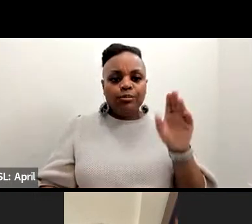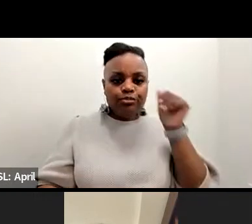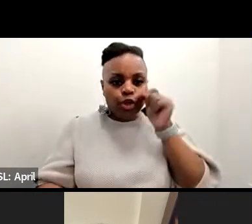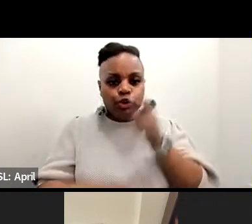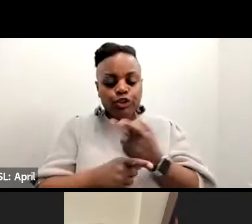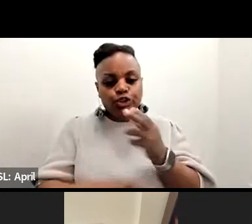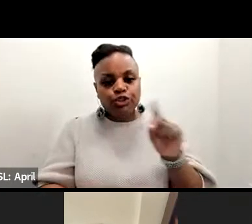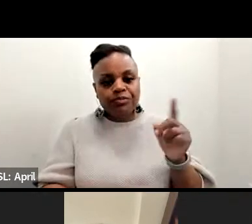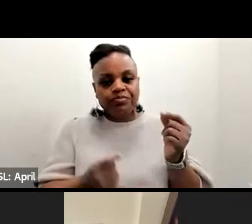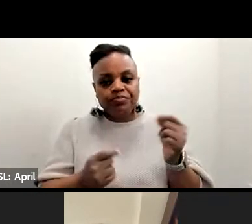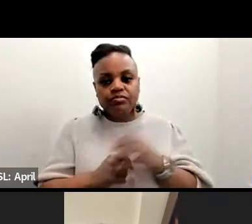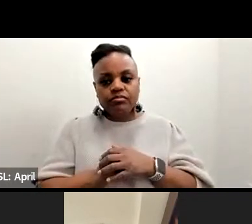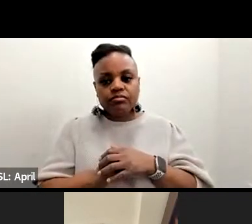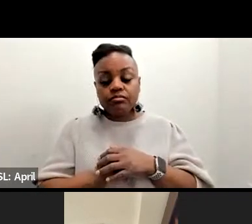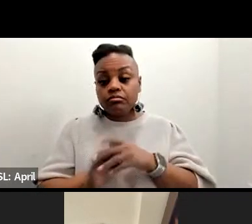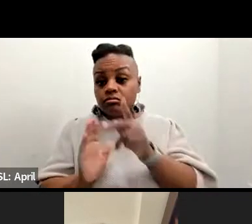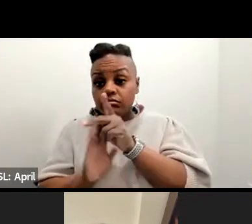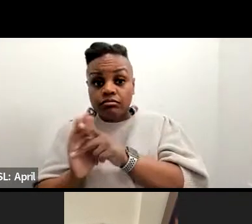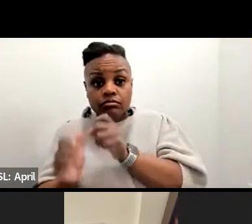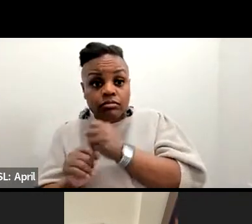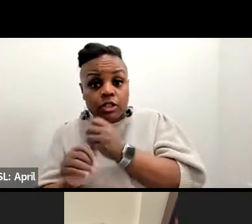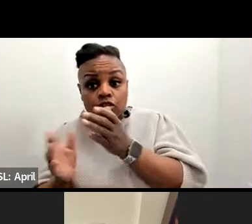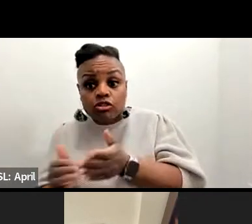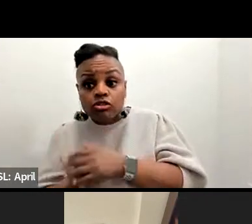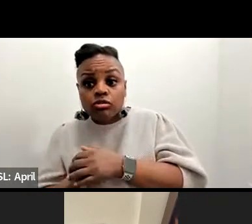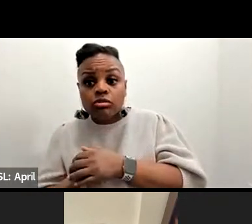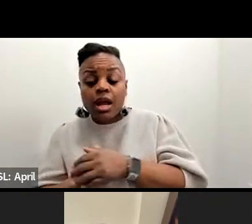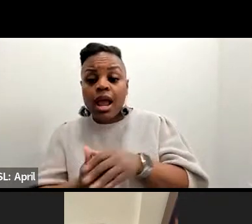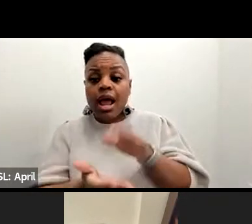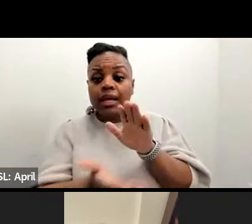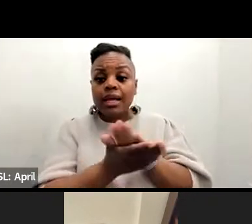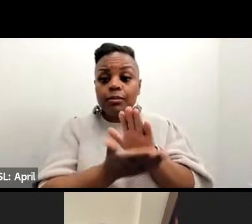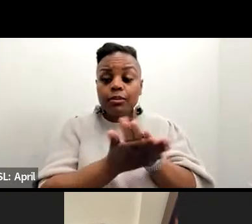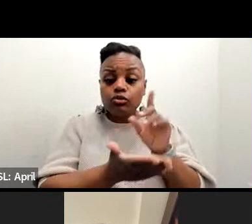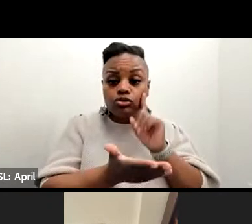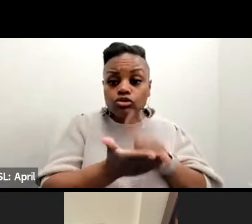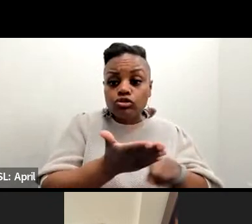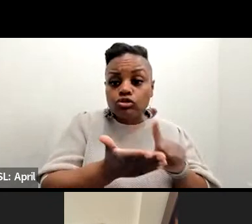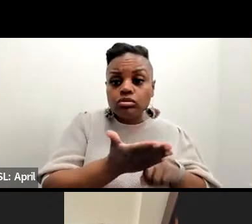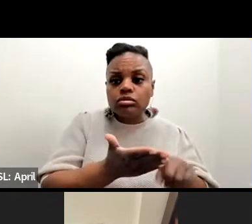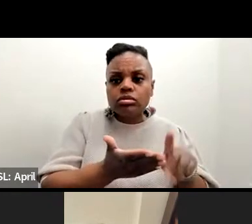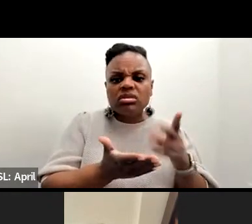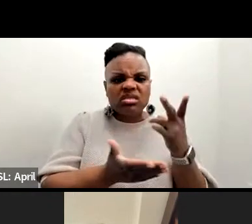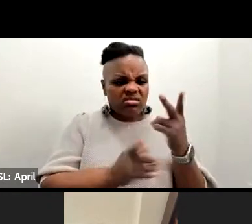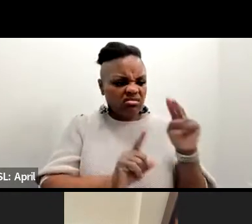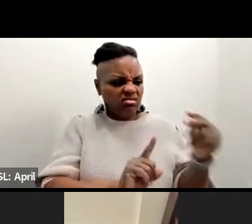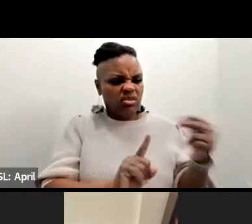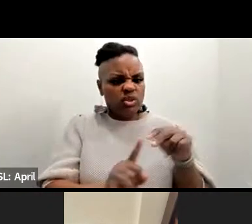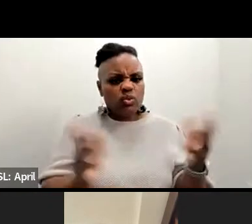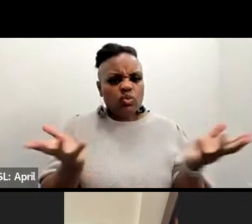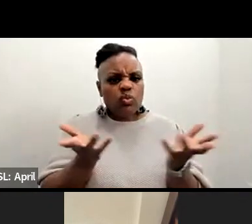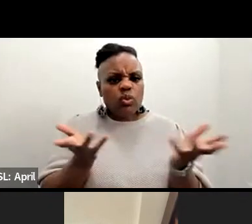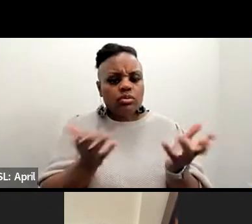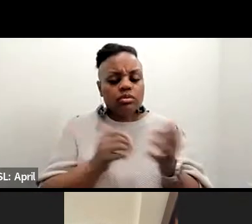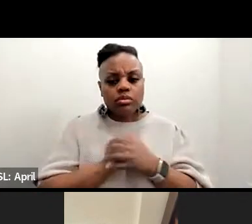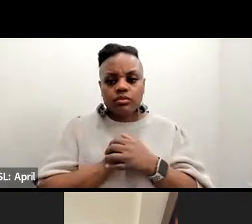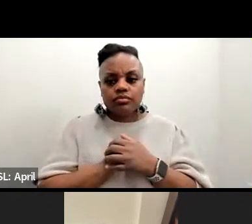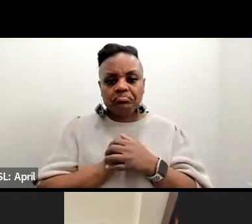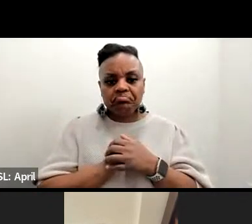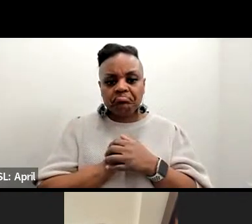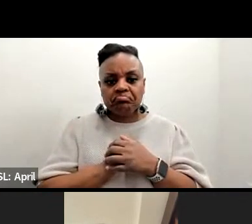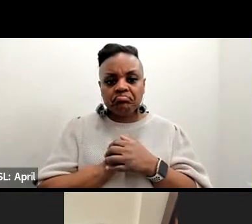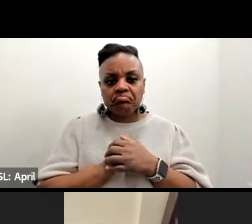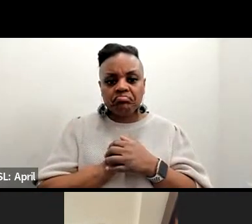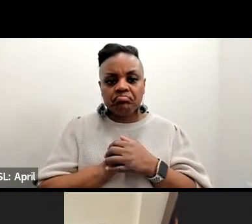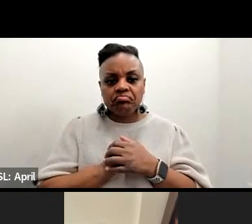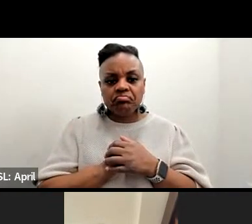academics view the Brotherhood, and then what's your take on you know, how much that those views are in need of